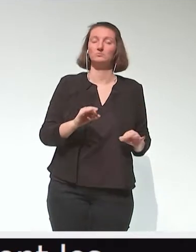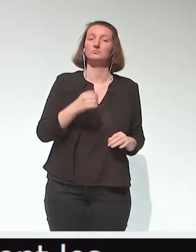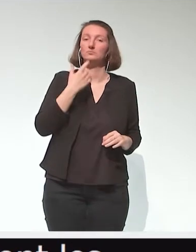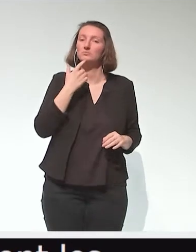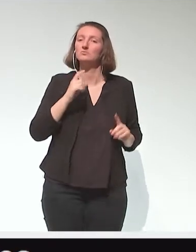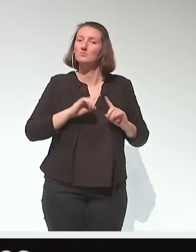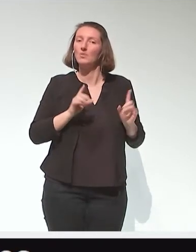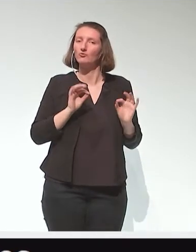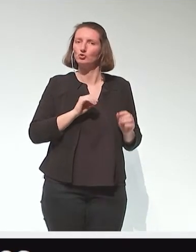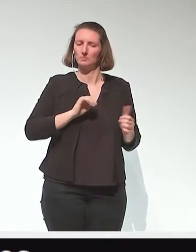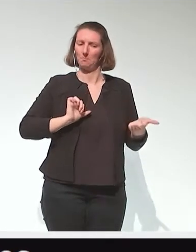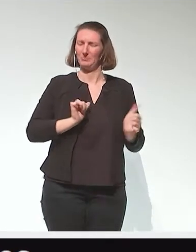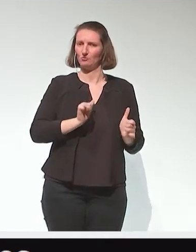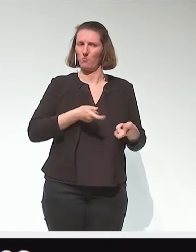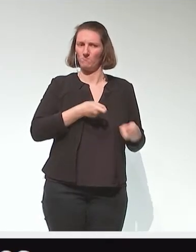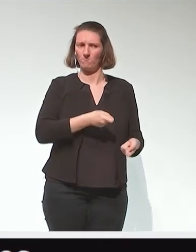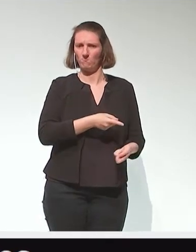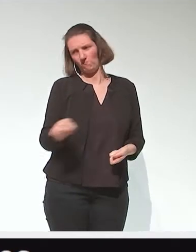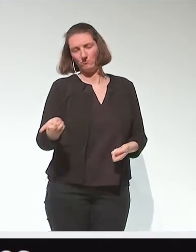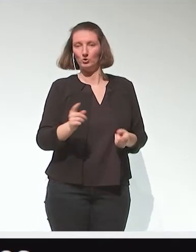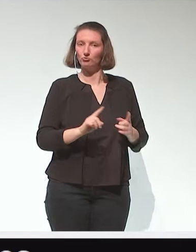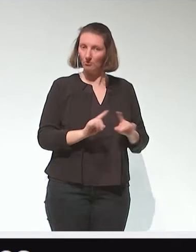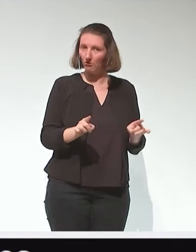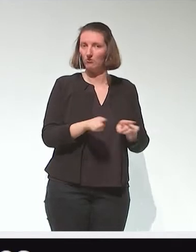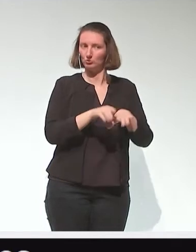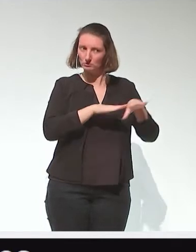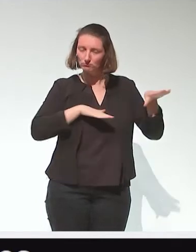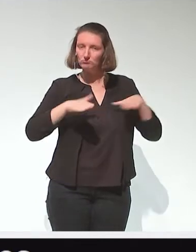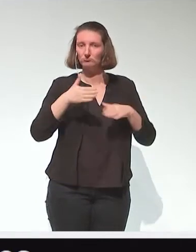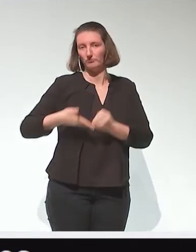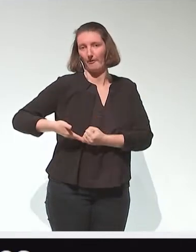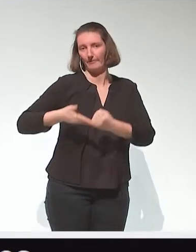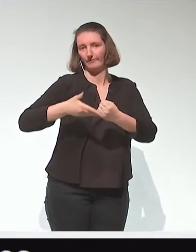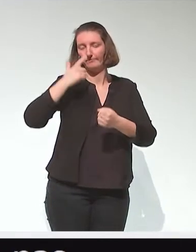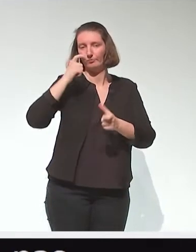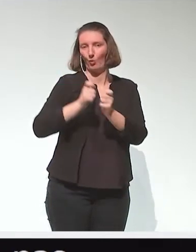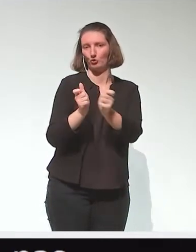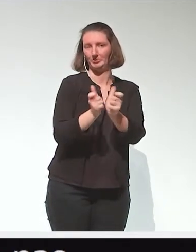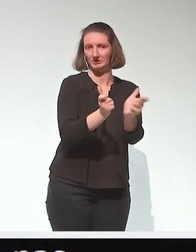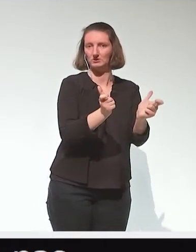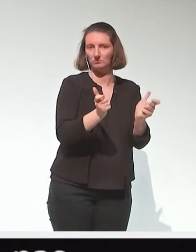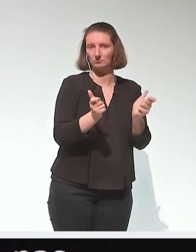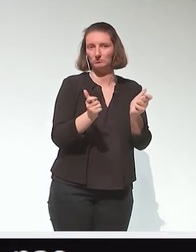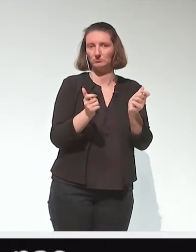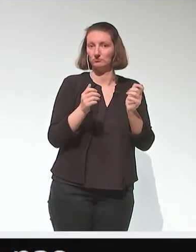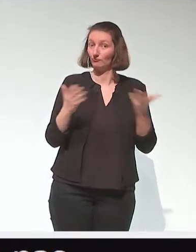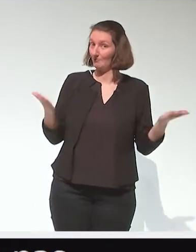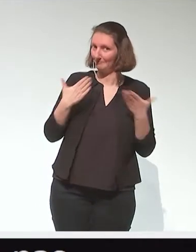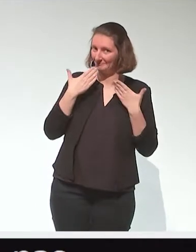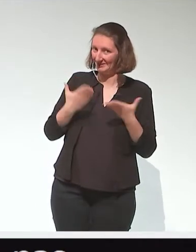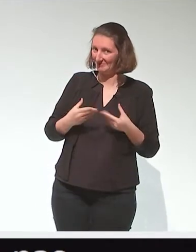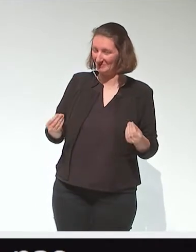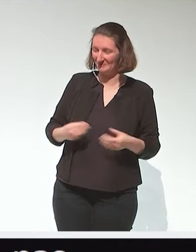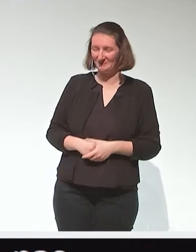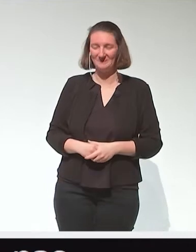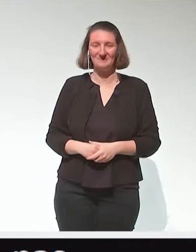to how to employ people with disabilities. So we're going to not only ask them for tax, but we're